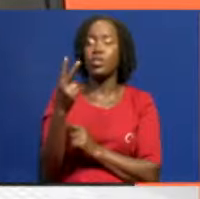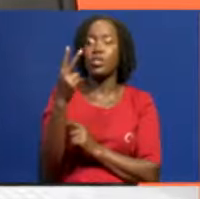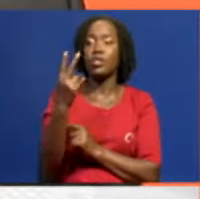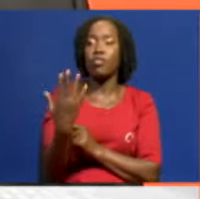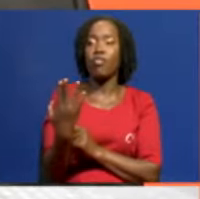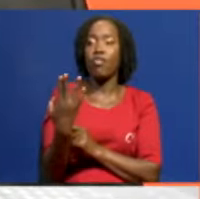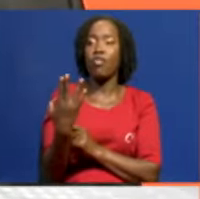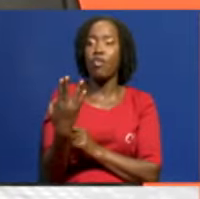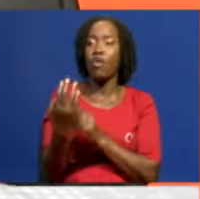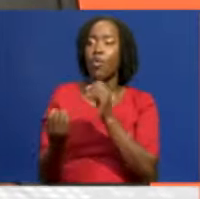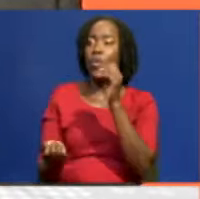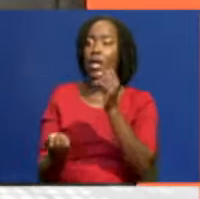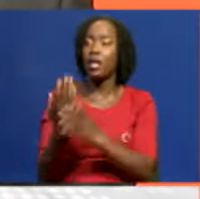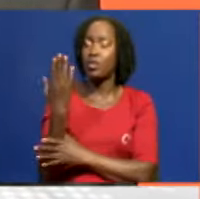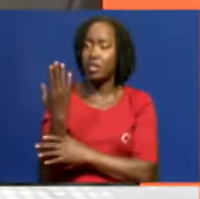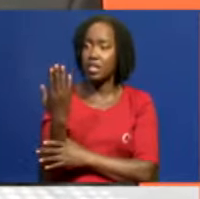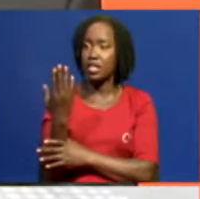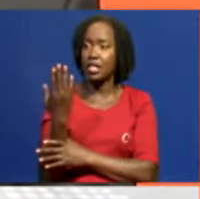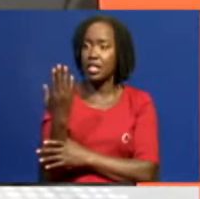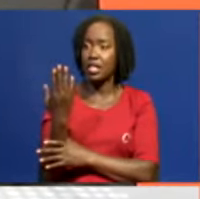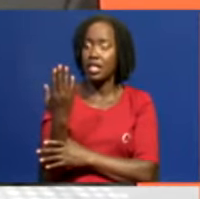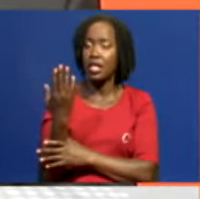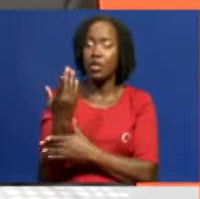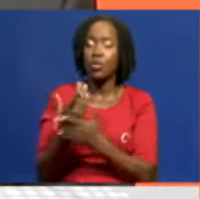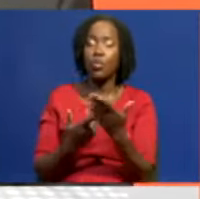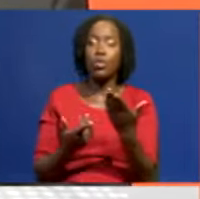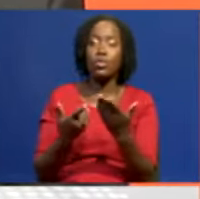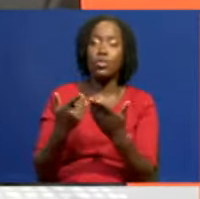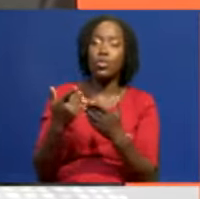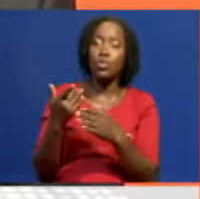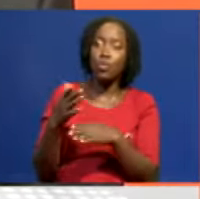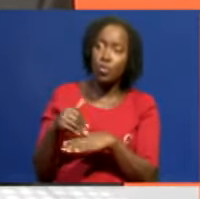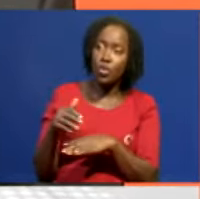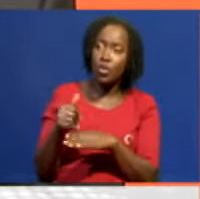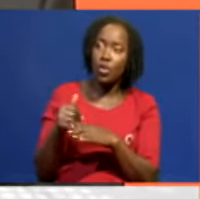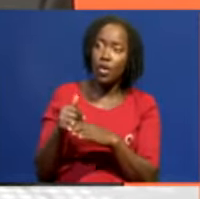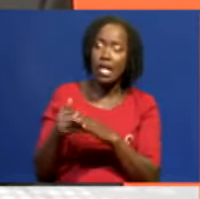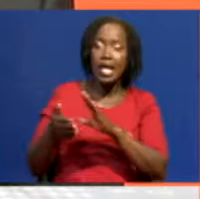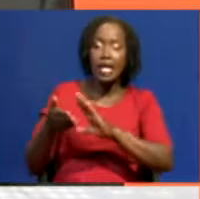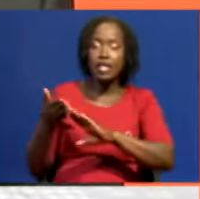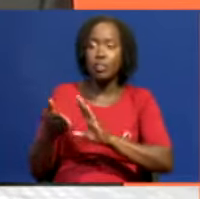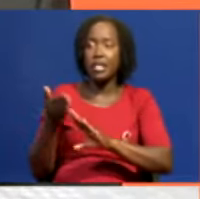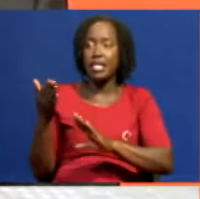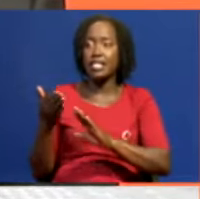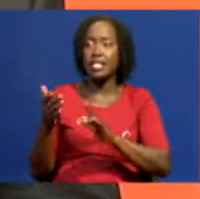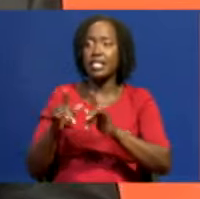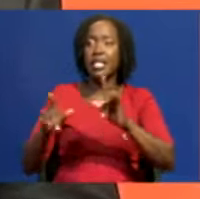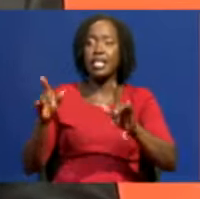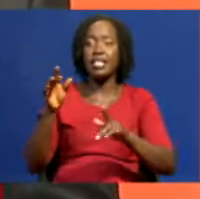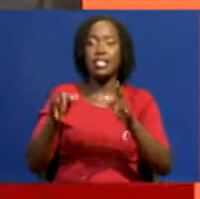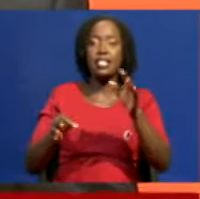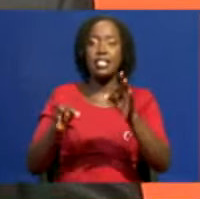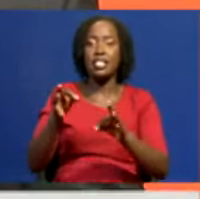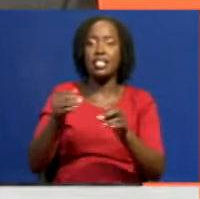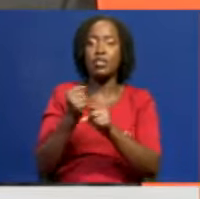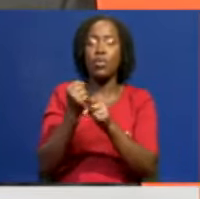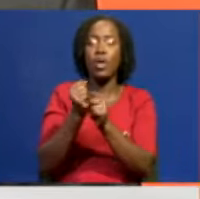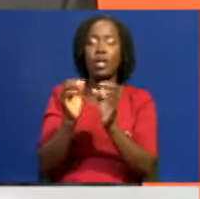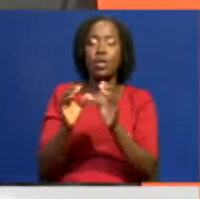2024, we are launching what we are calling Expedited Land Justice Working